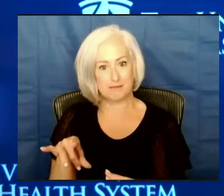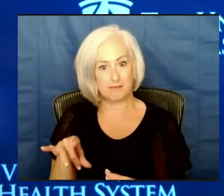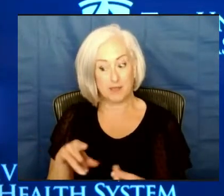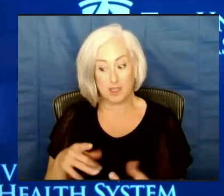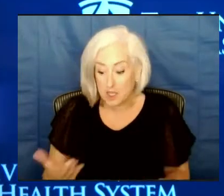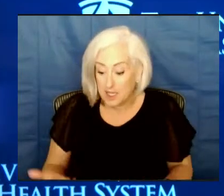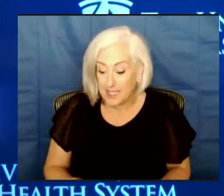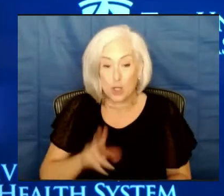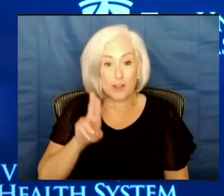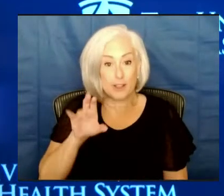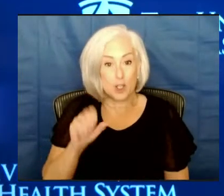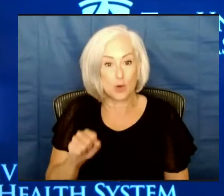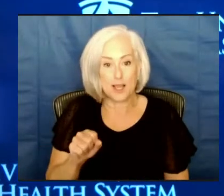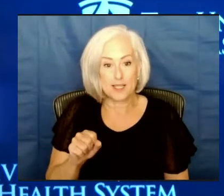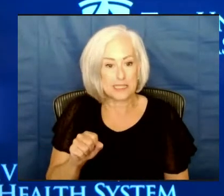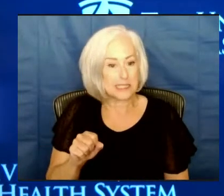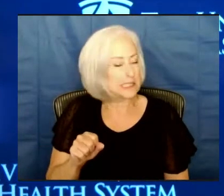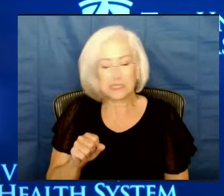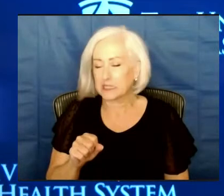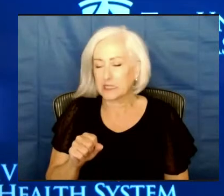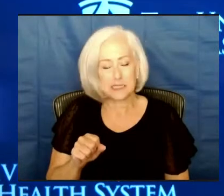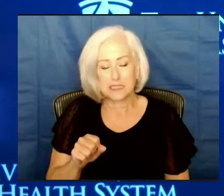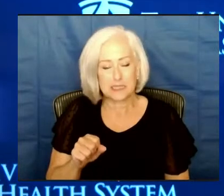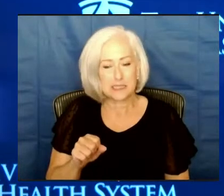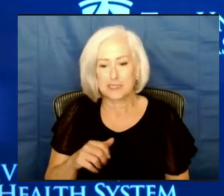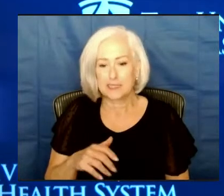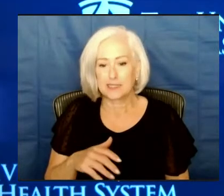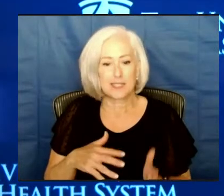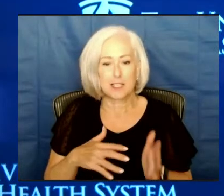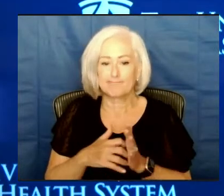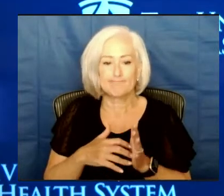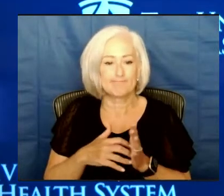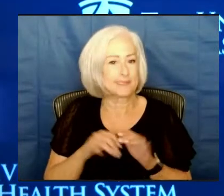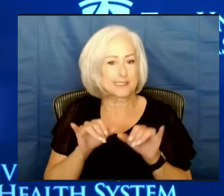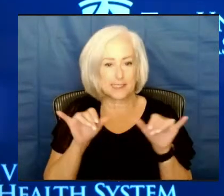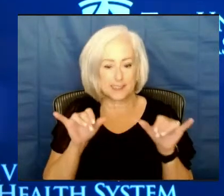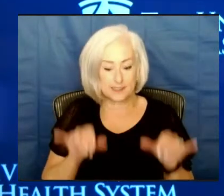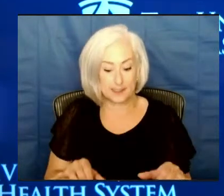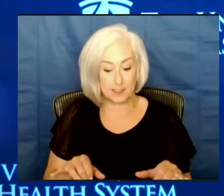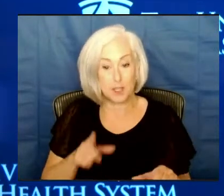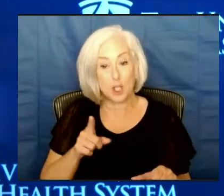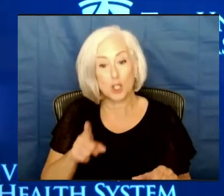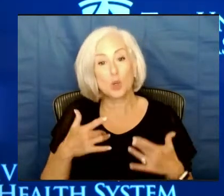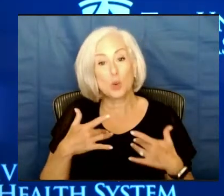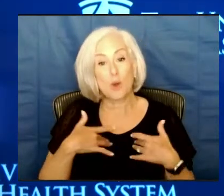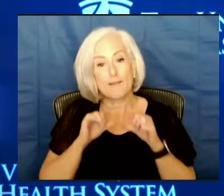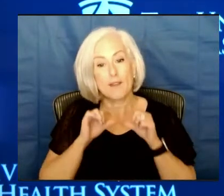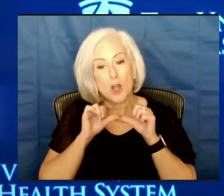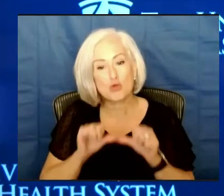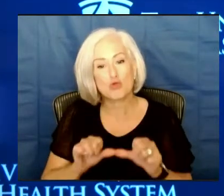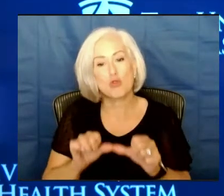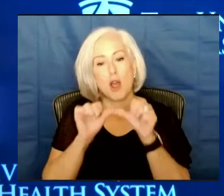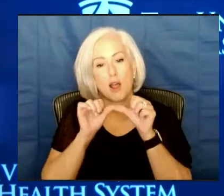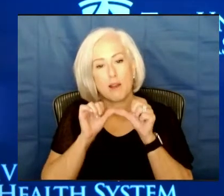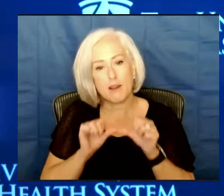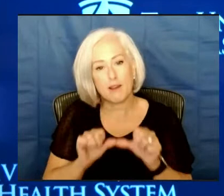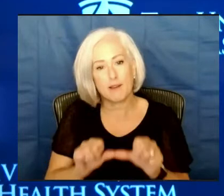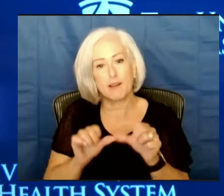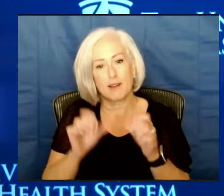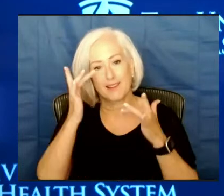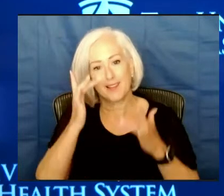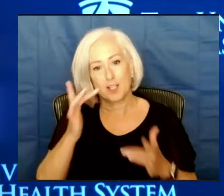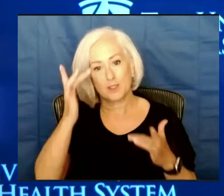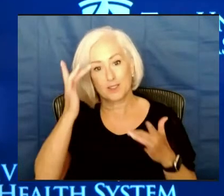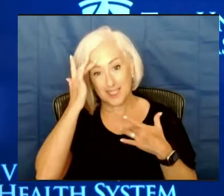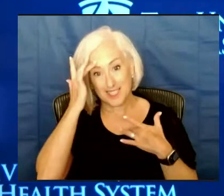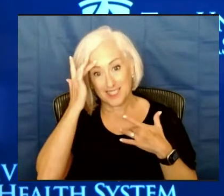very fragmented system. And especially if you have chronic illness, our healthcare delivery system in the United States